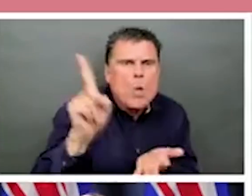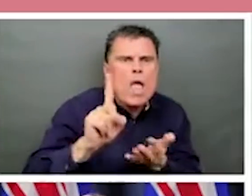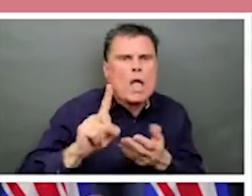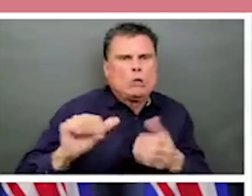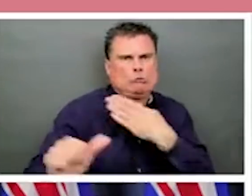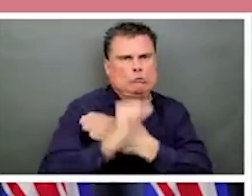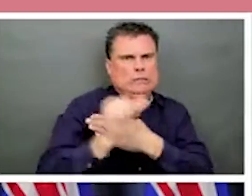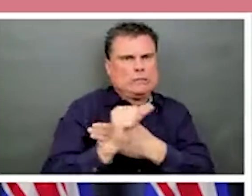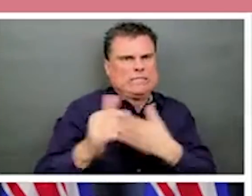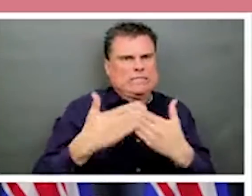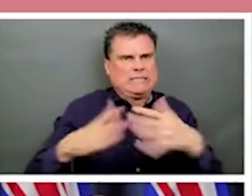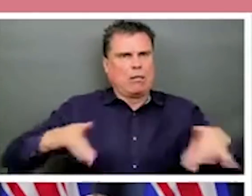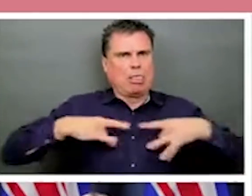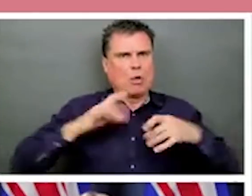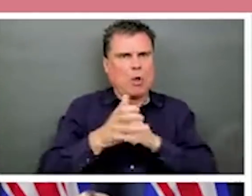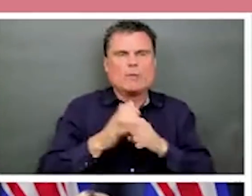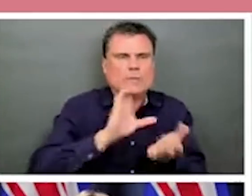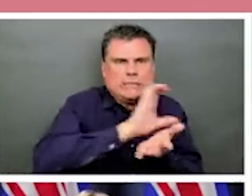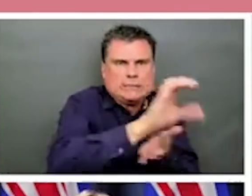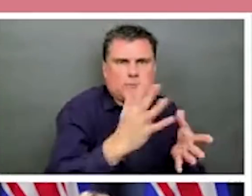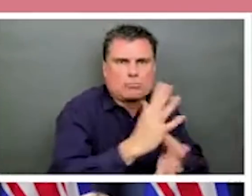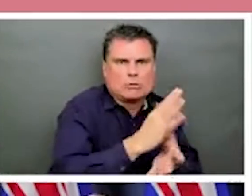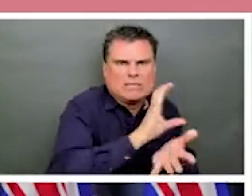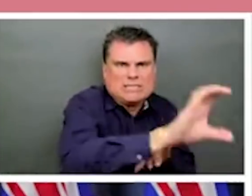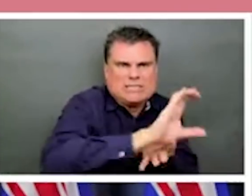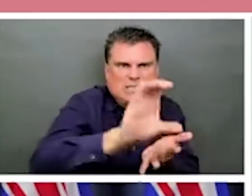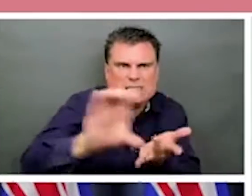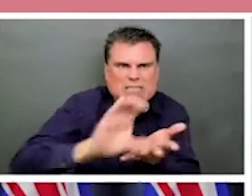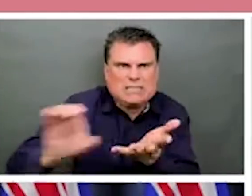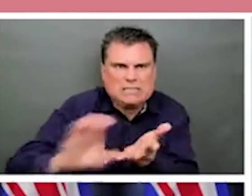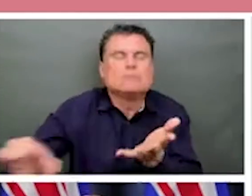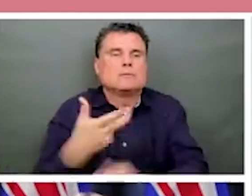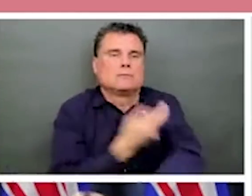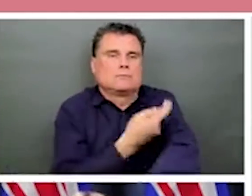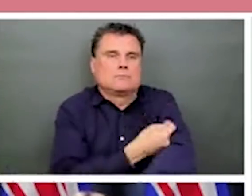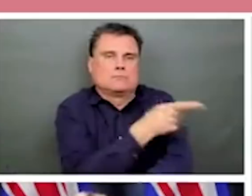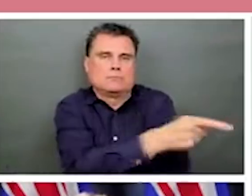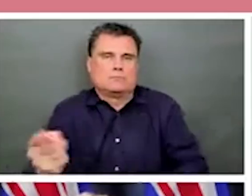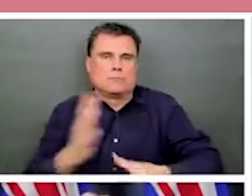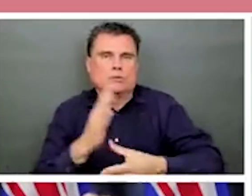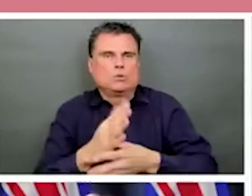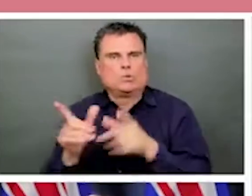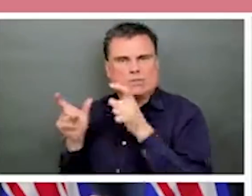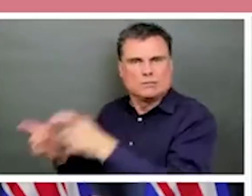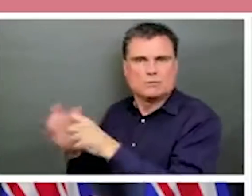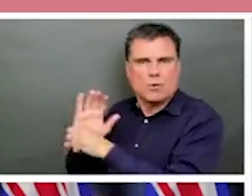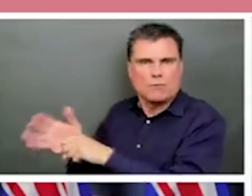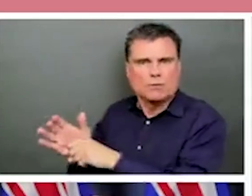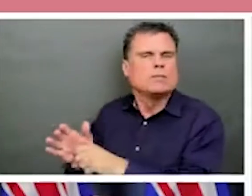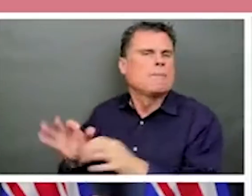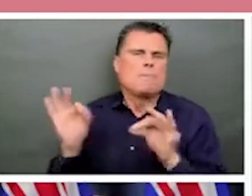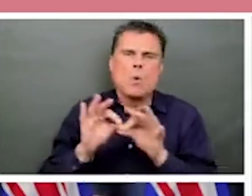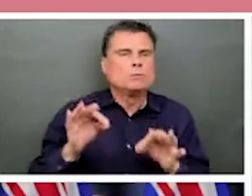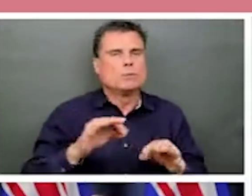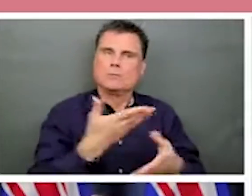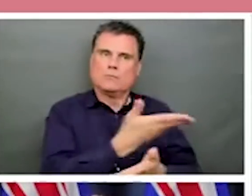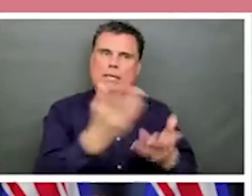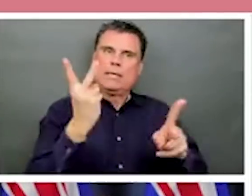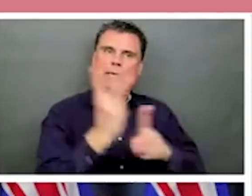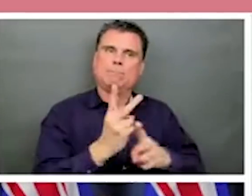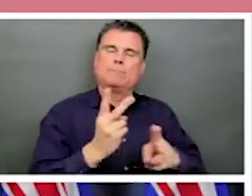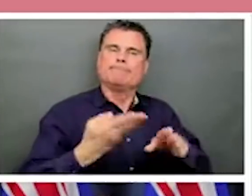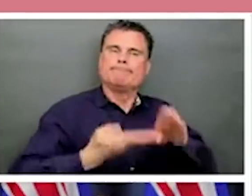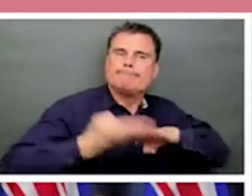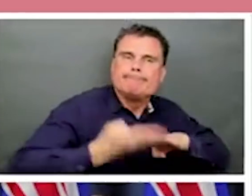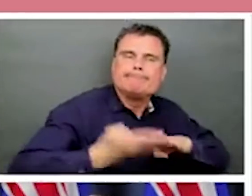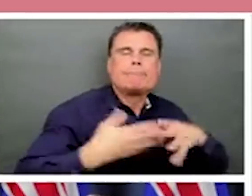our communities going and who have been working throughout this pandemic. And I know there are many other groups that